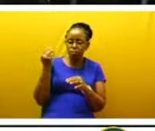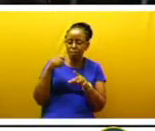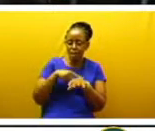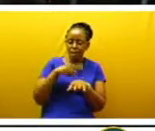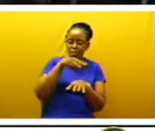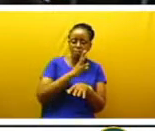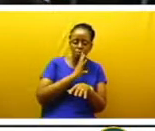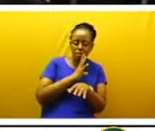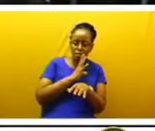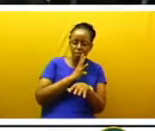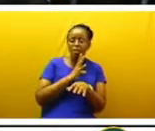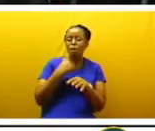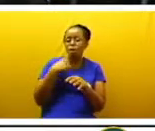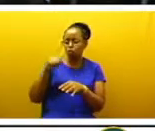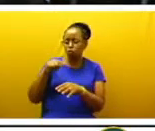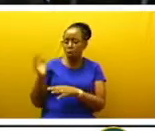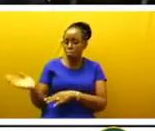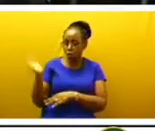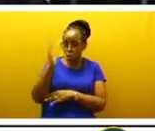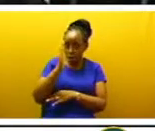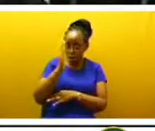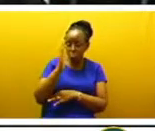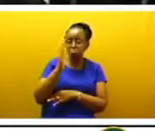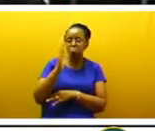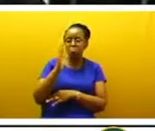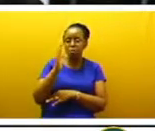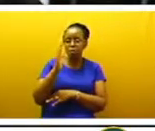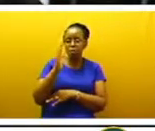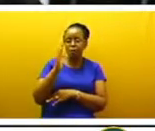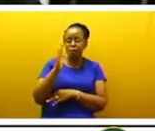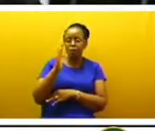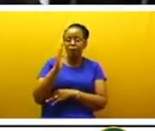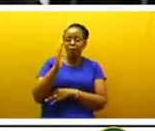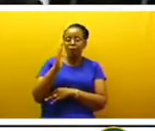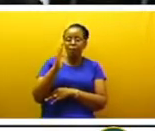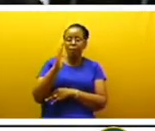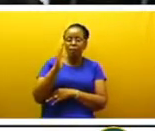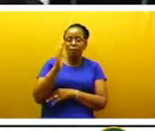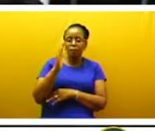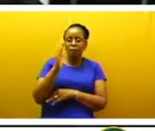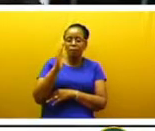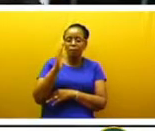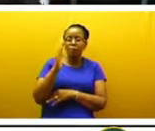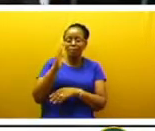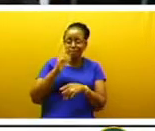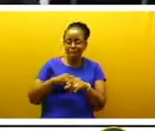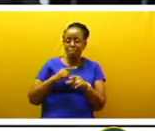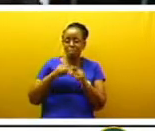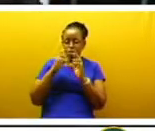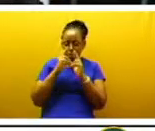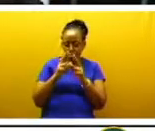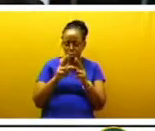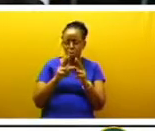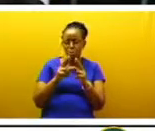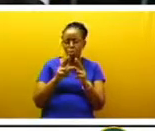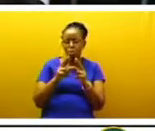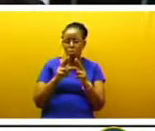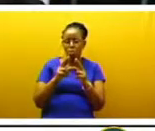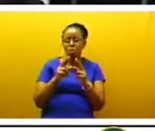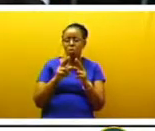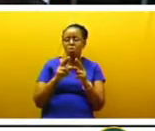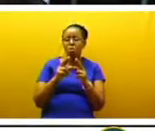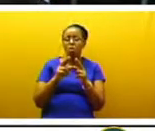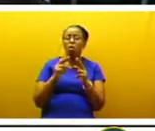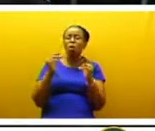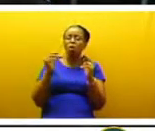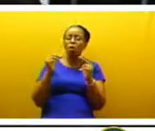any reference by the respondents' council